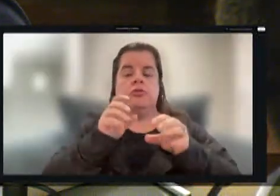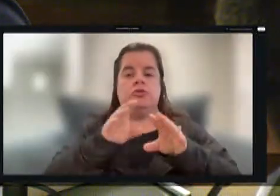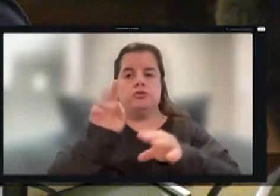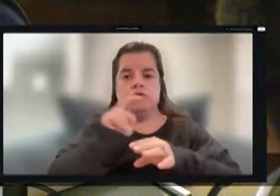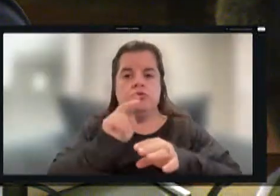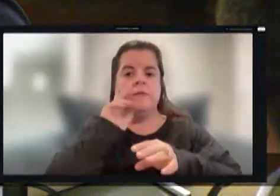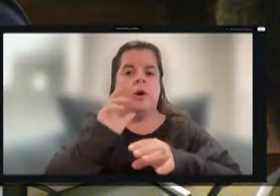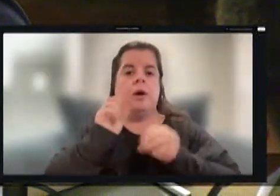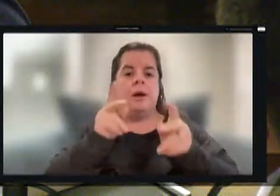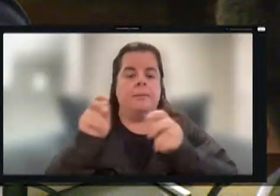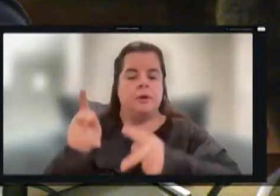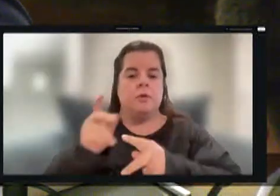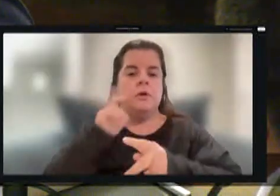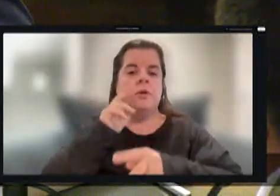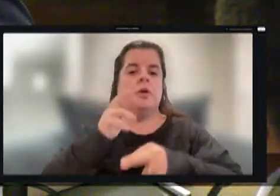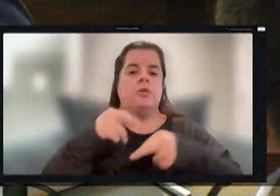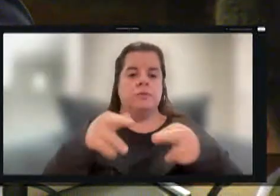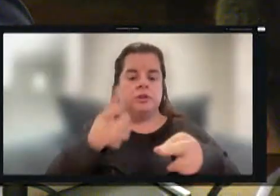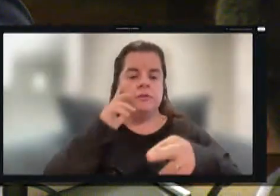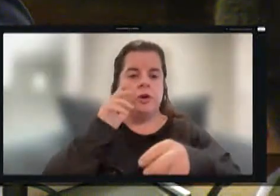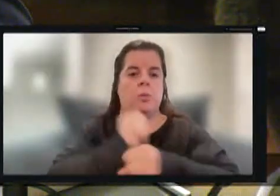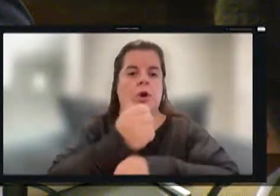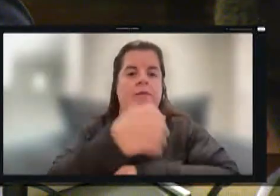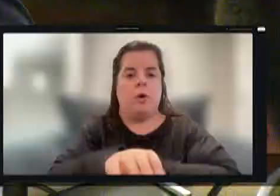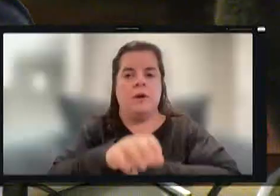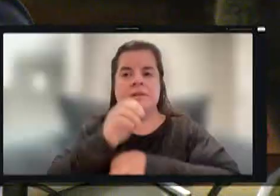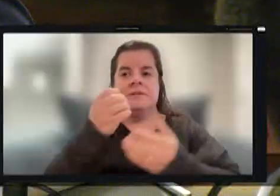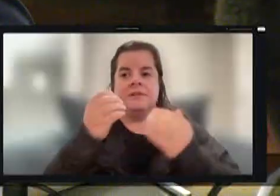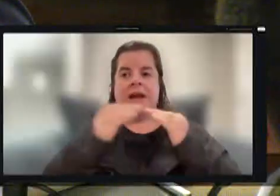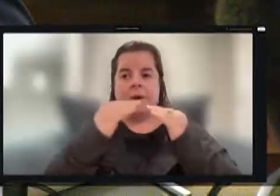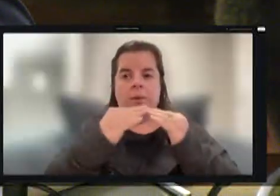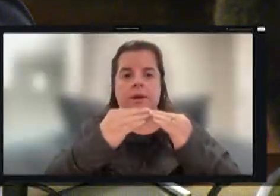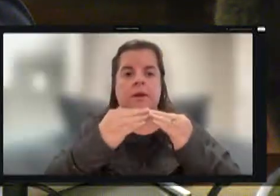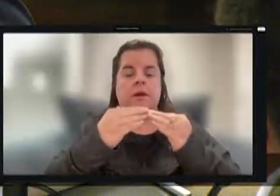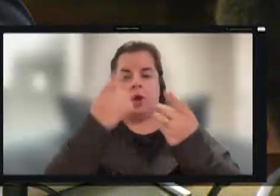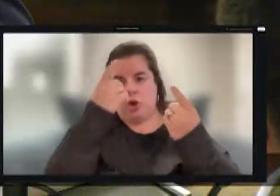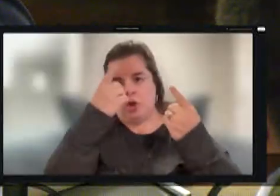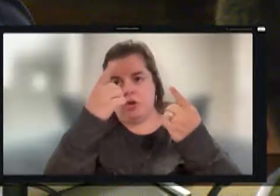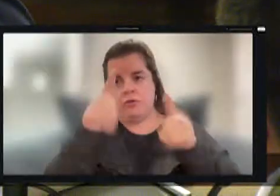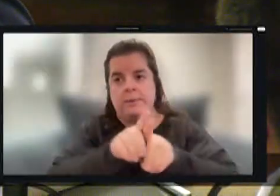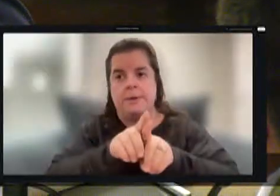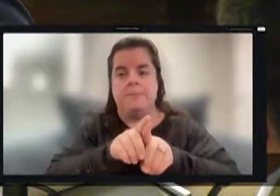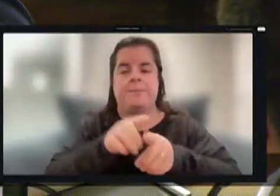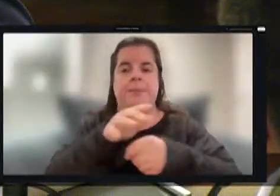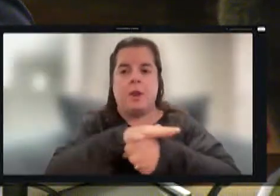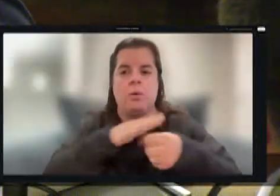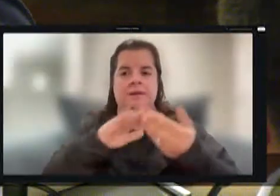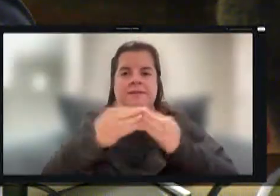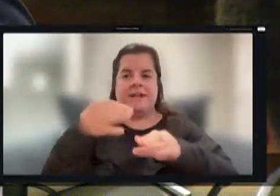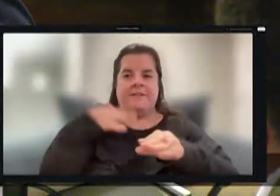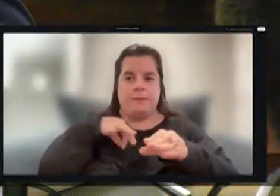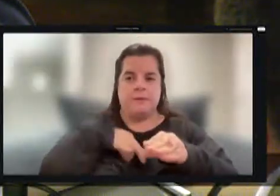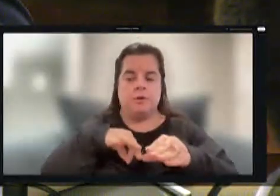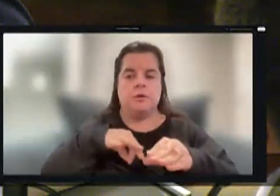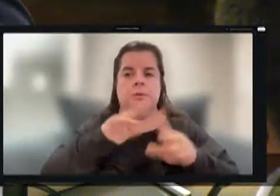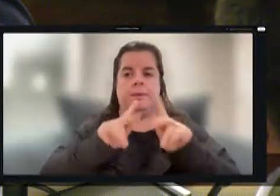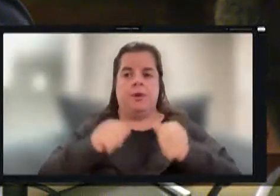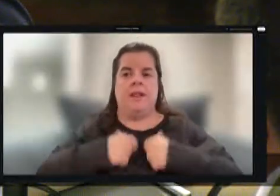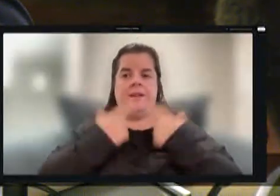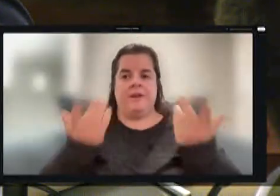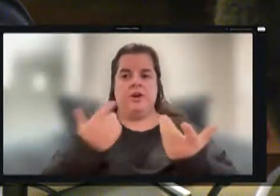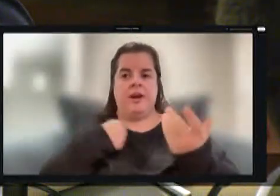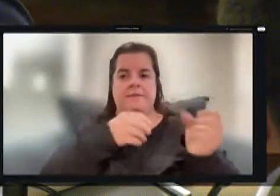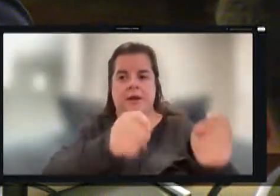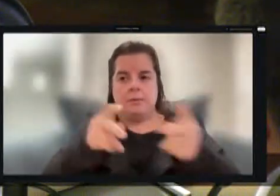regional workforce equity agreement, in which we want to ensure that local City of Pittsburgh residents have opportunities